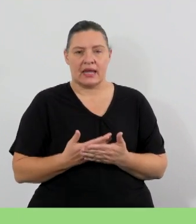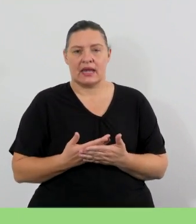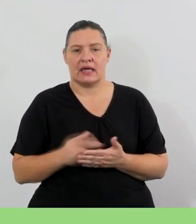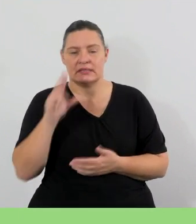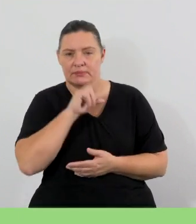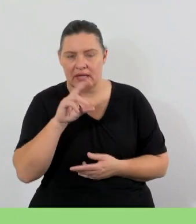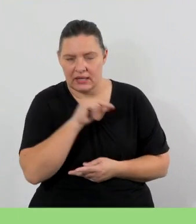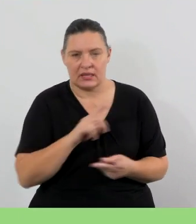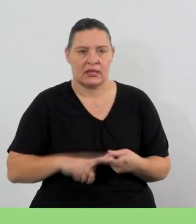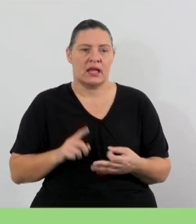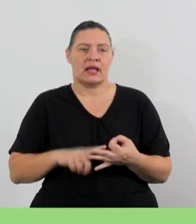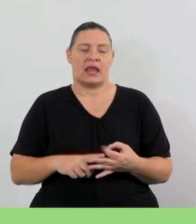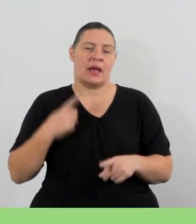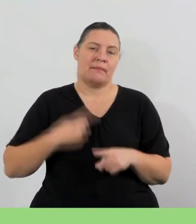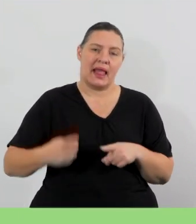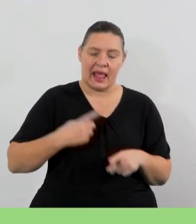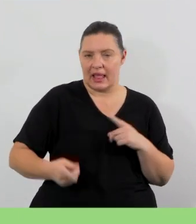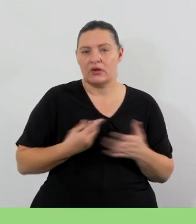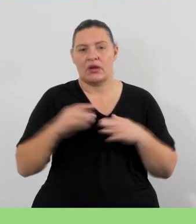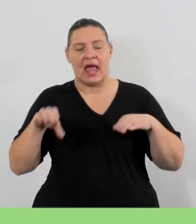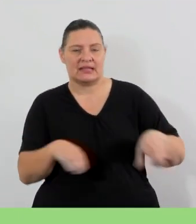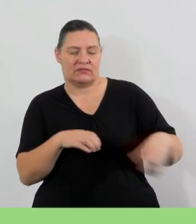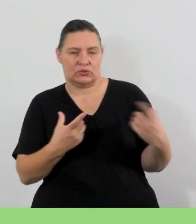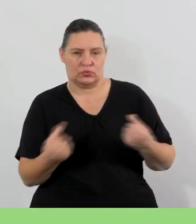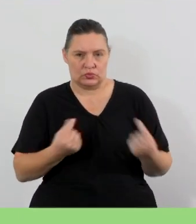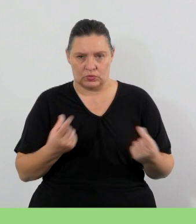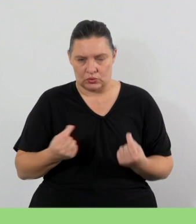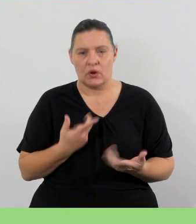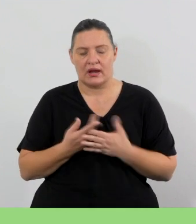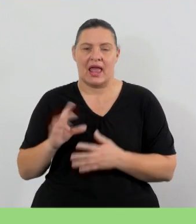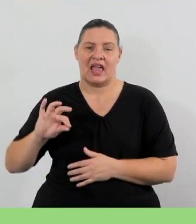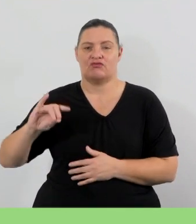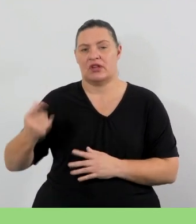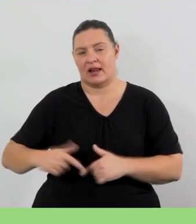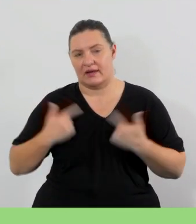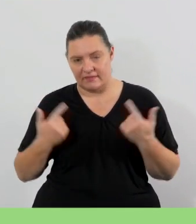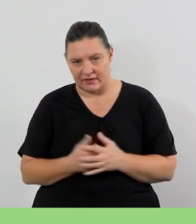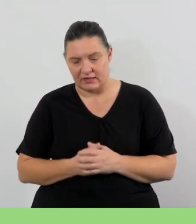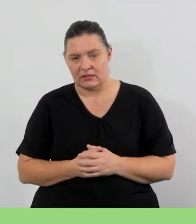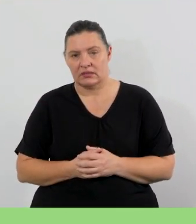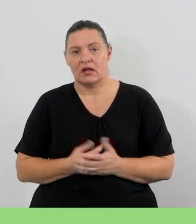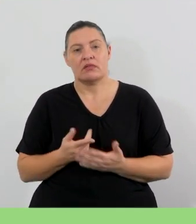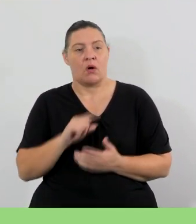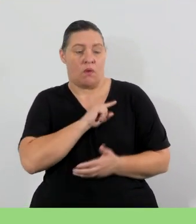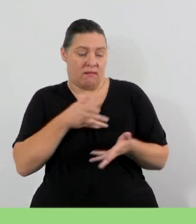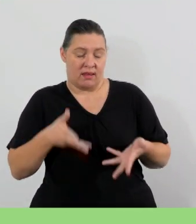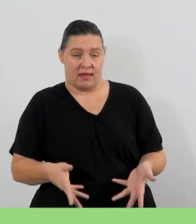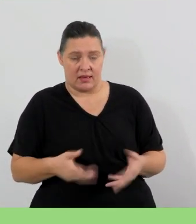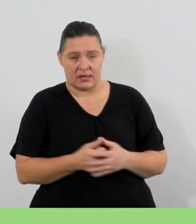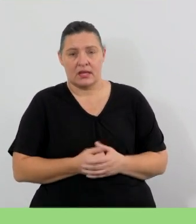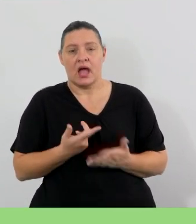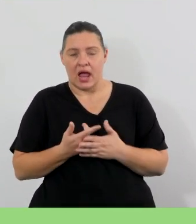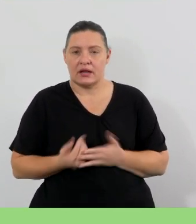to speak, being able to play and do activities in our everyday life. The fact that I'm here